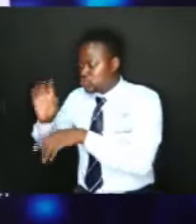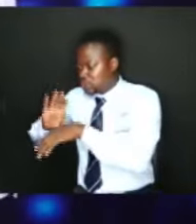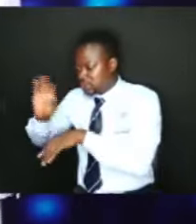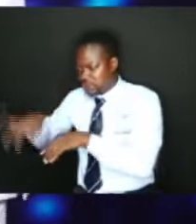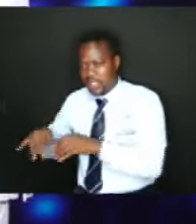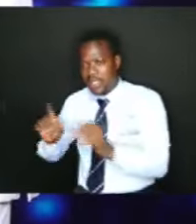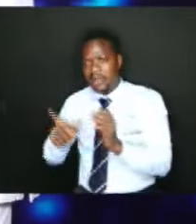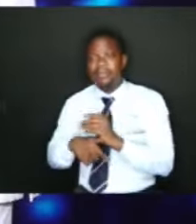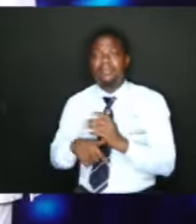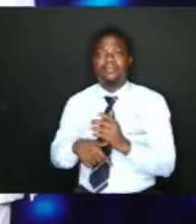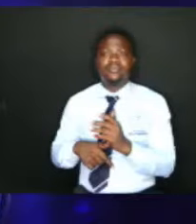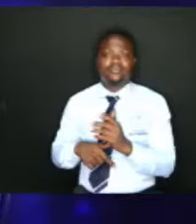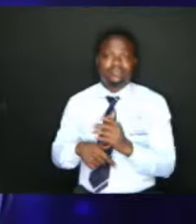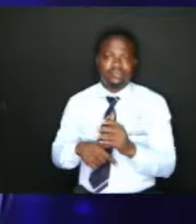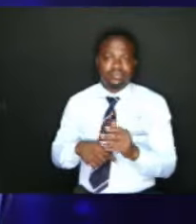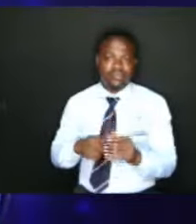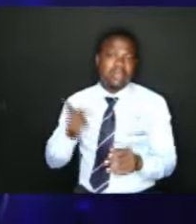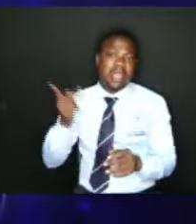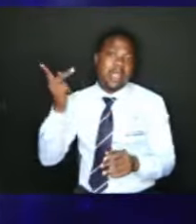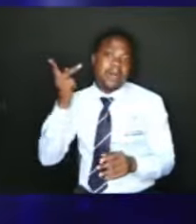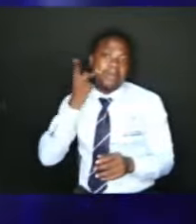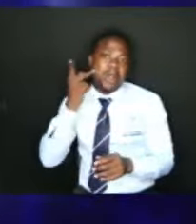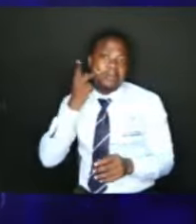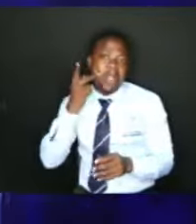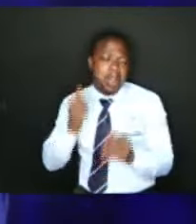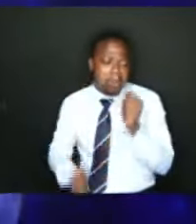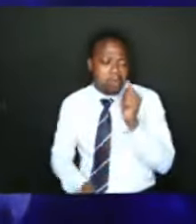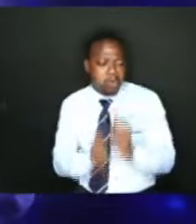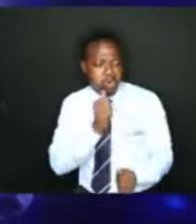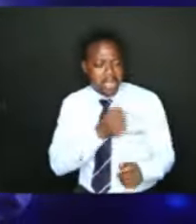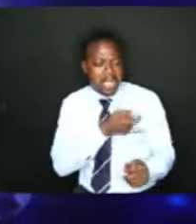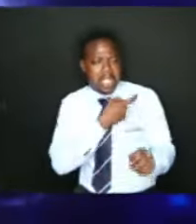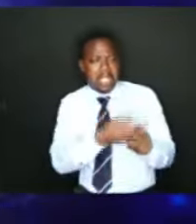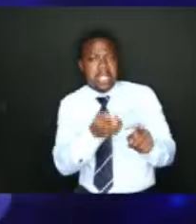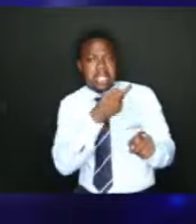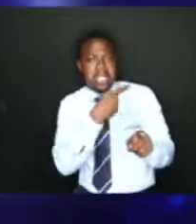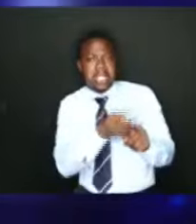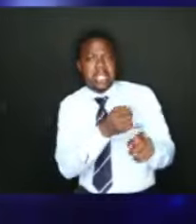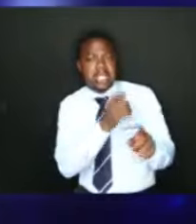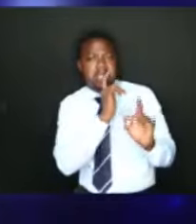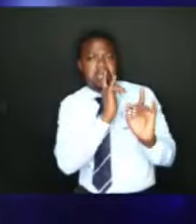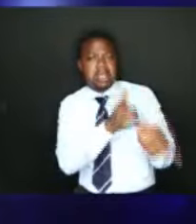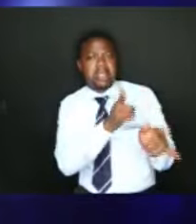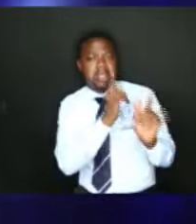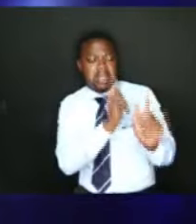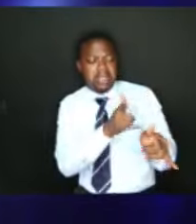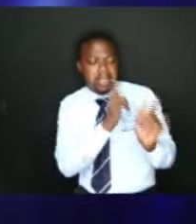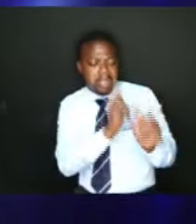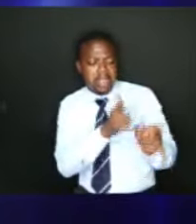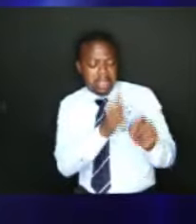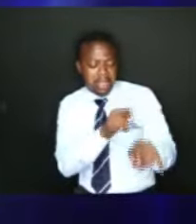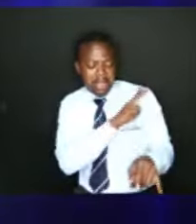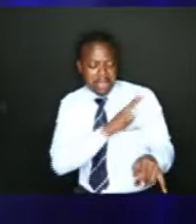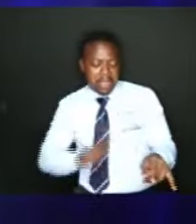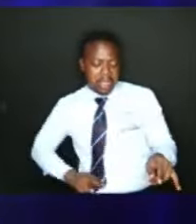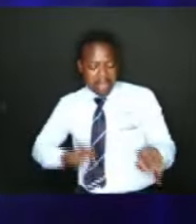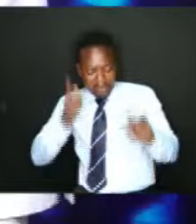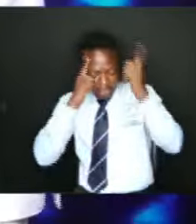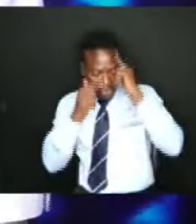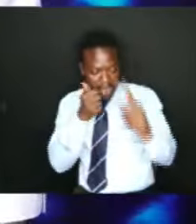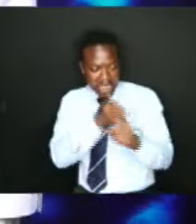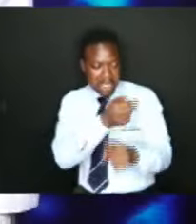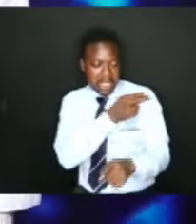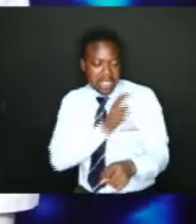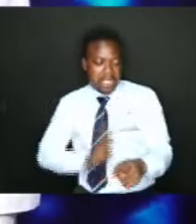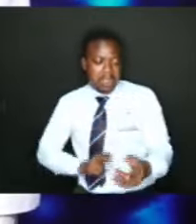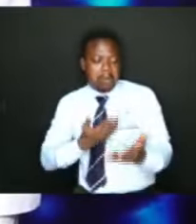always tease. Penina will always tease Hannah because she was barren. And so Debbie Anna Penina or the Hannah Awa